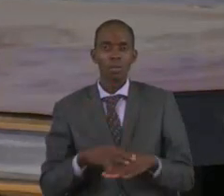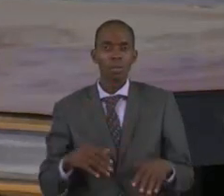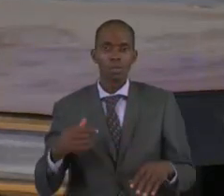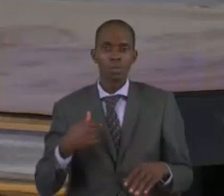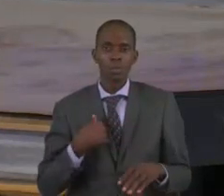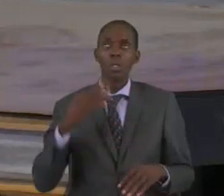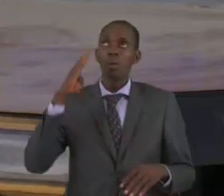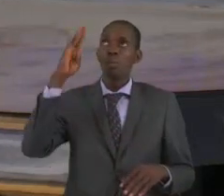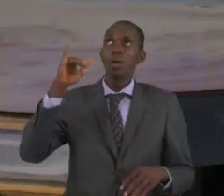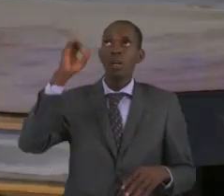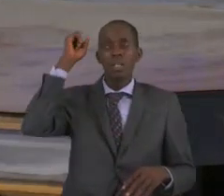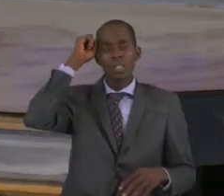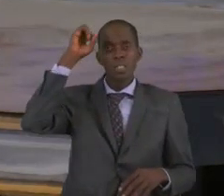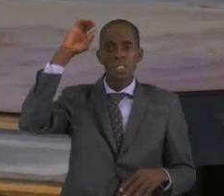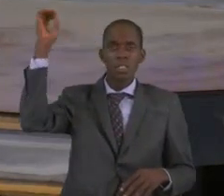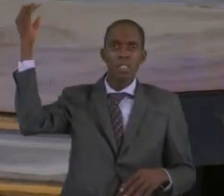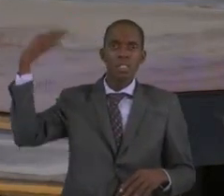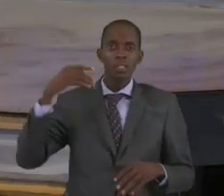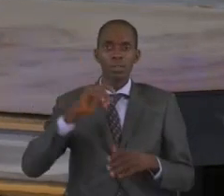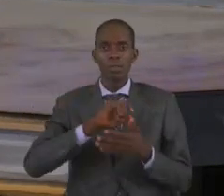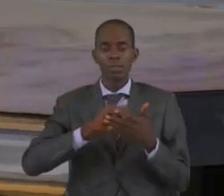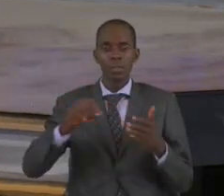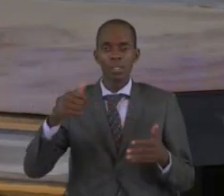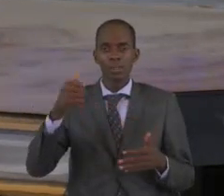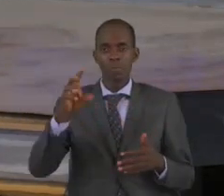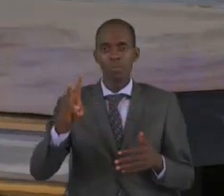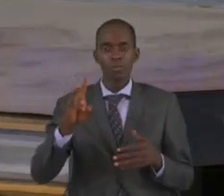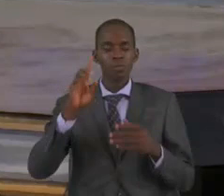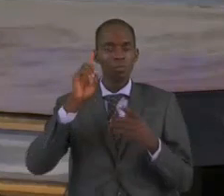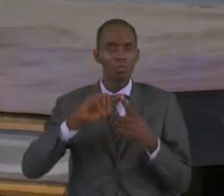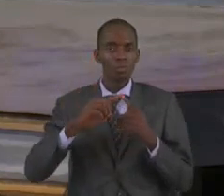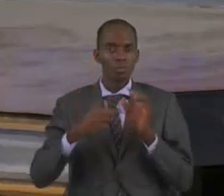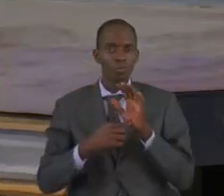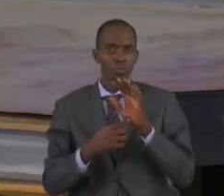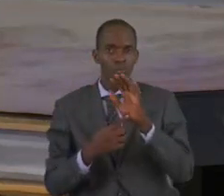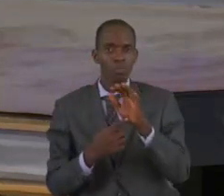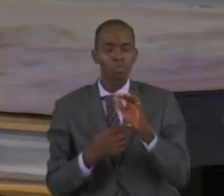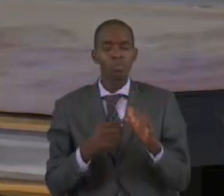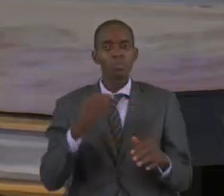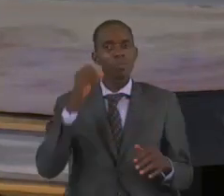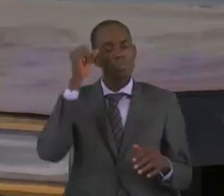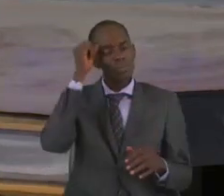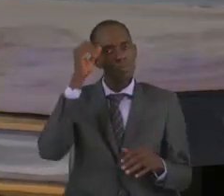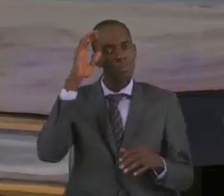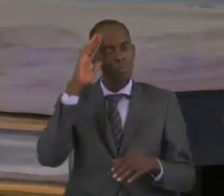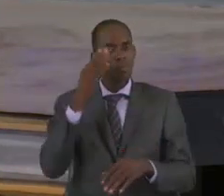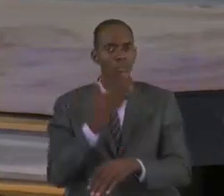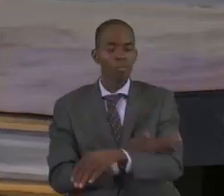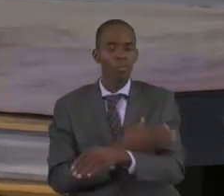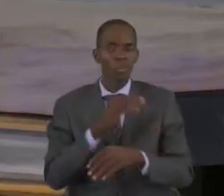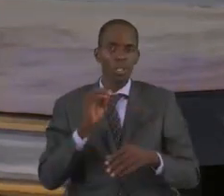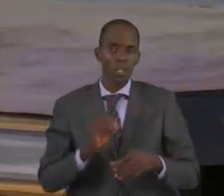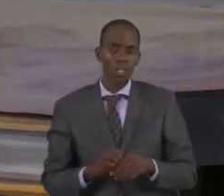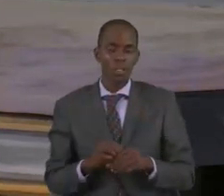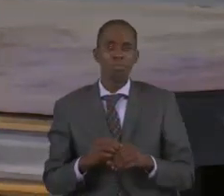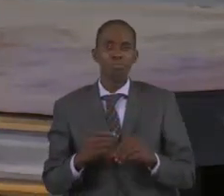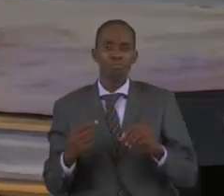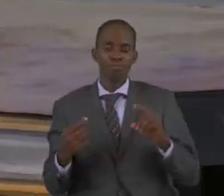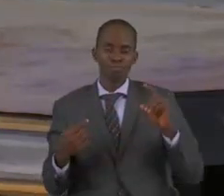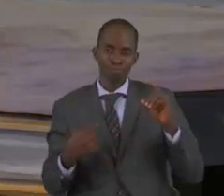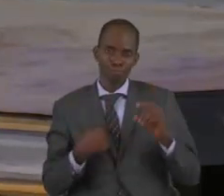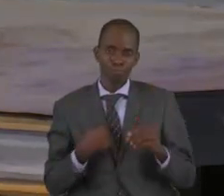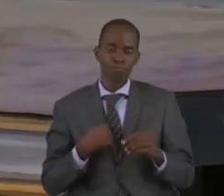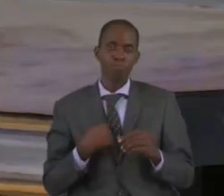his grace, verse 16, to reveal his son in me. First of